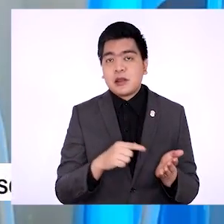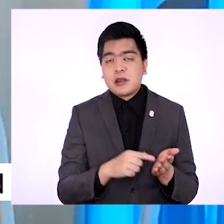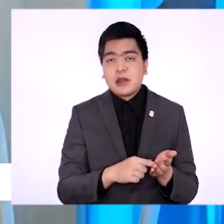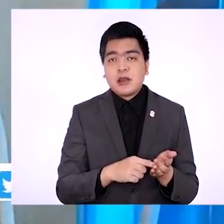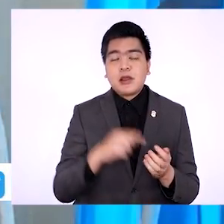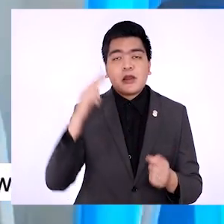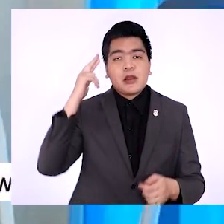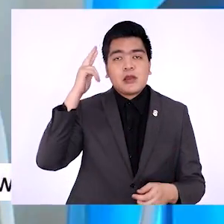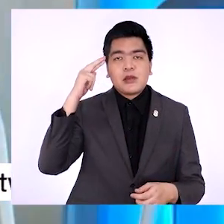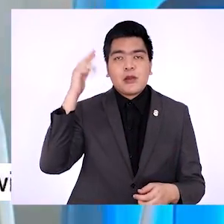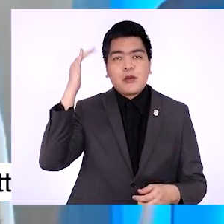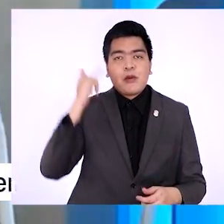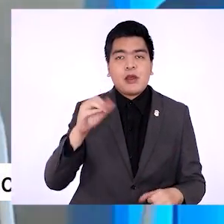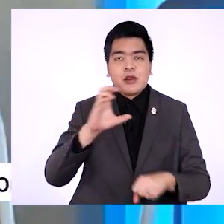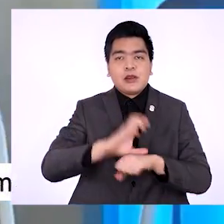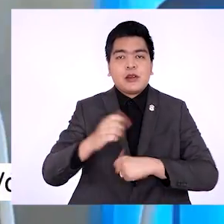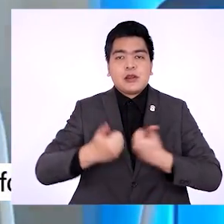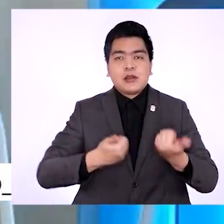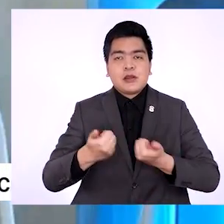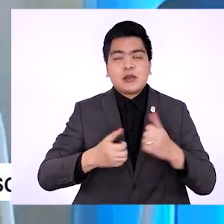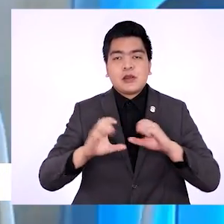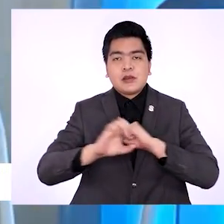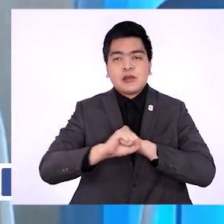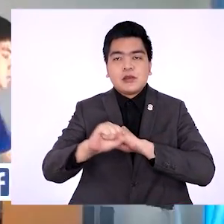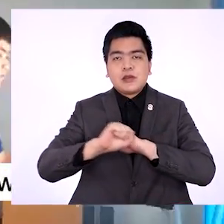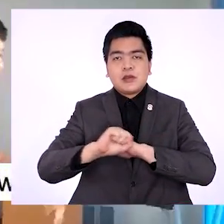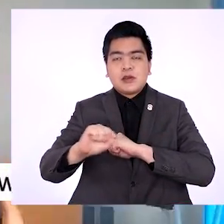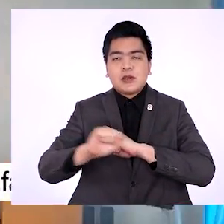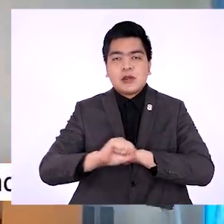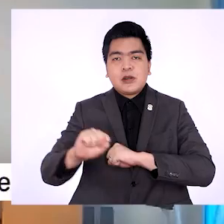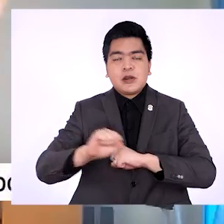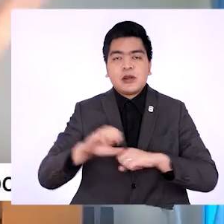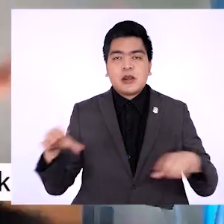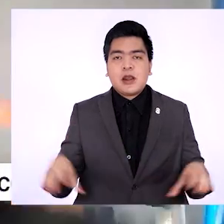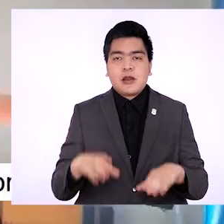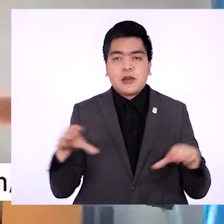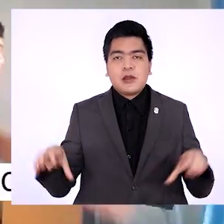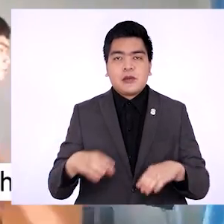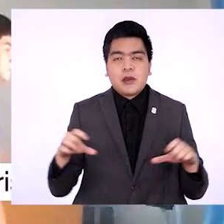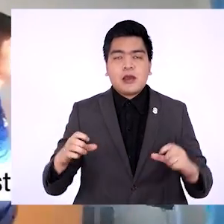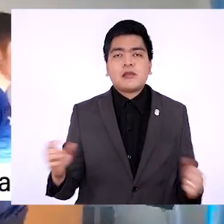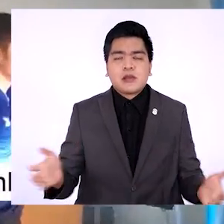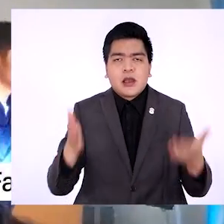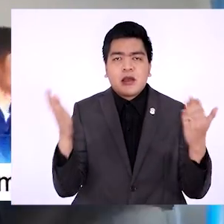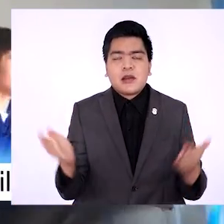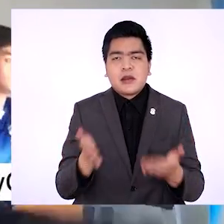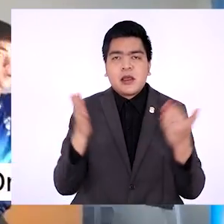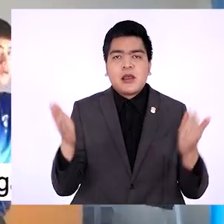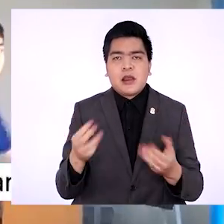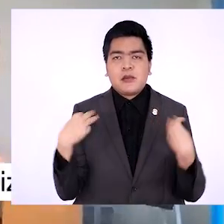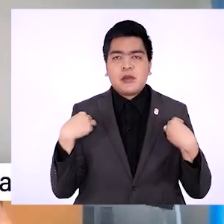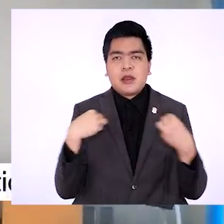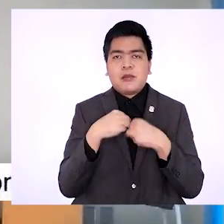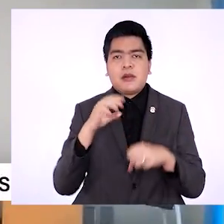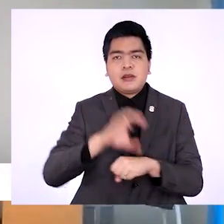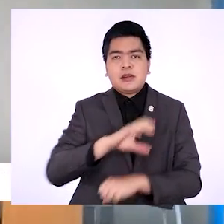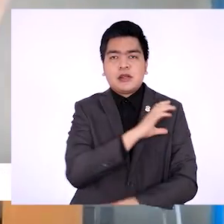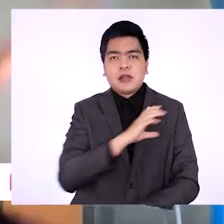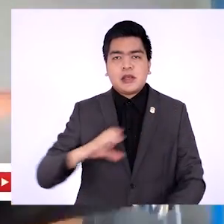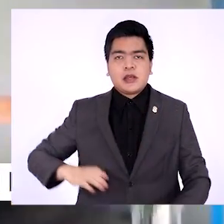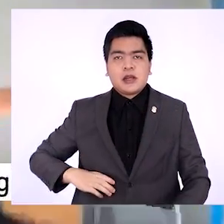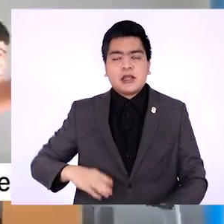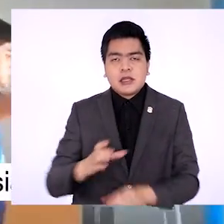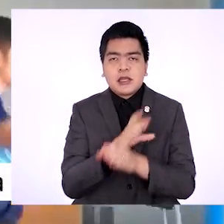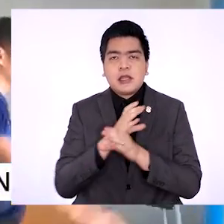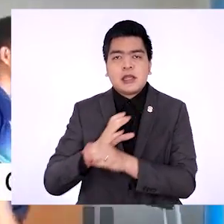church administration launched different activities to encourage members of the Church of Christ to always take care of their